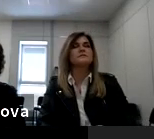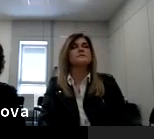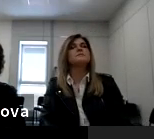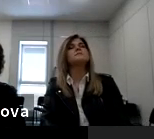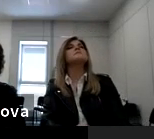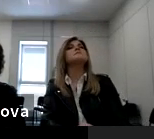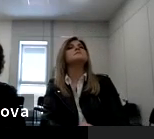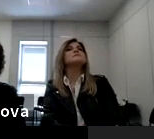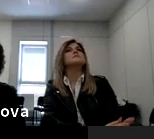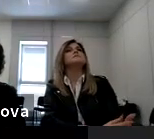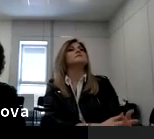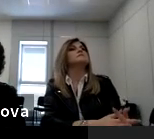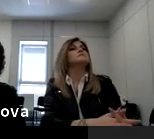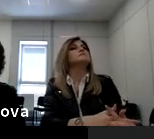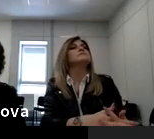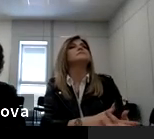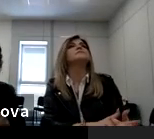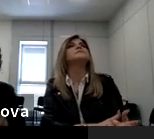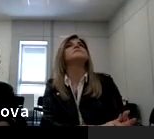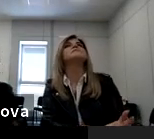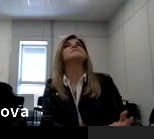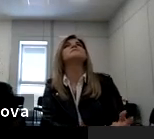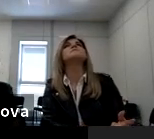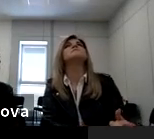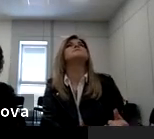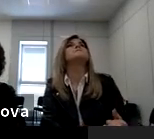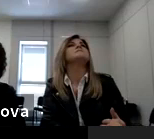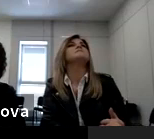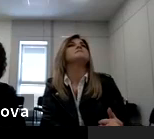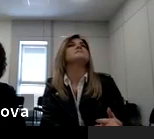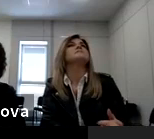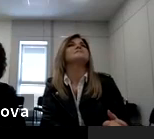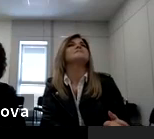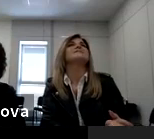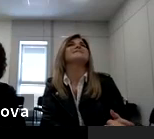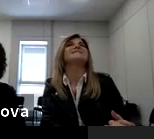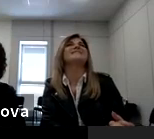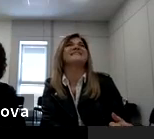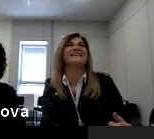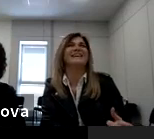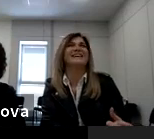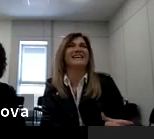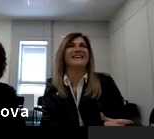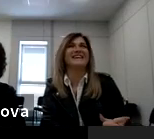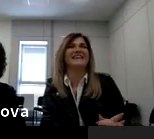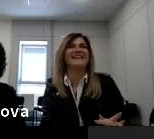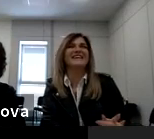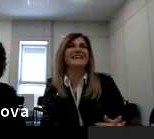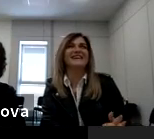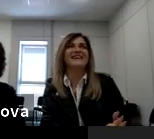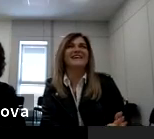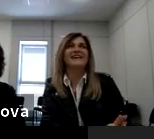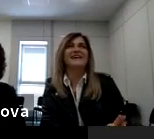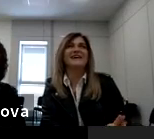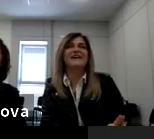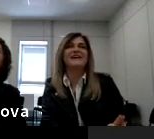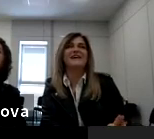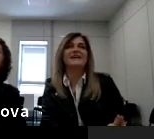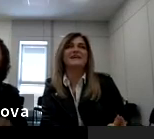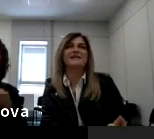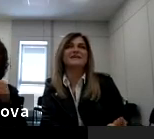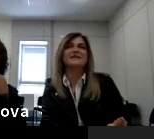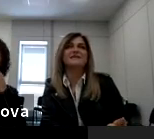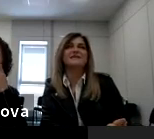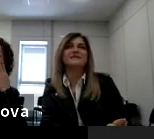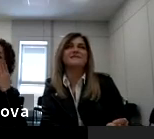main luminaires, and the lighting effect. Okay, here we can see